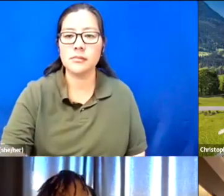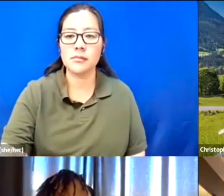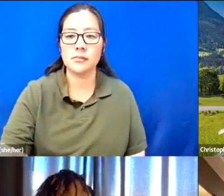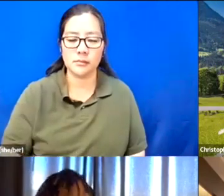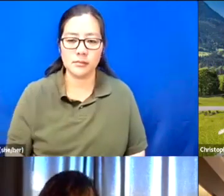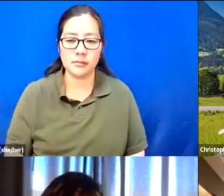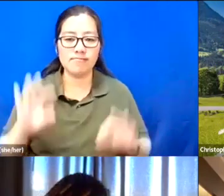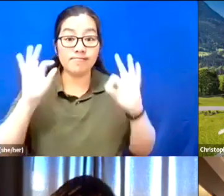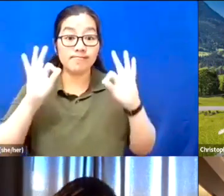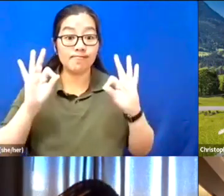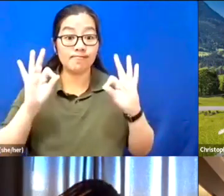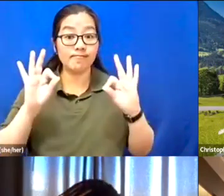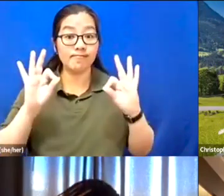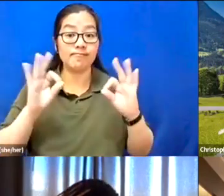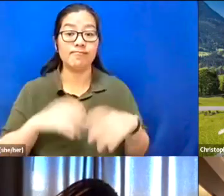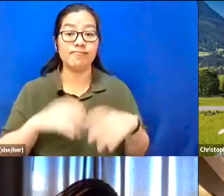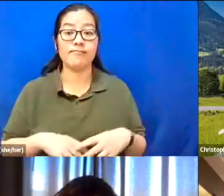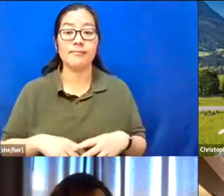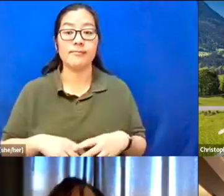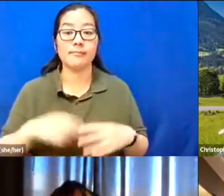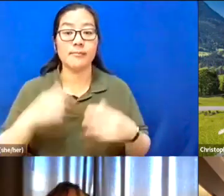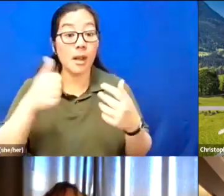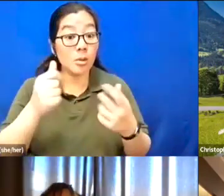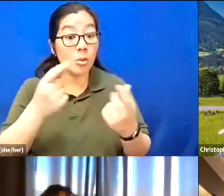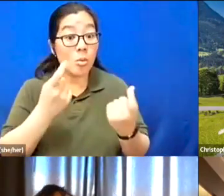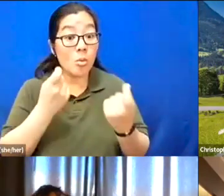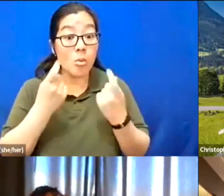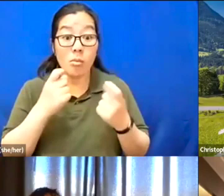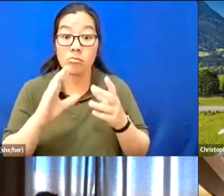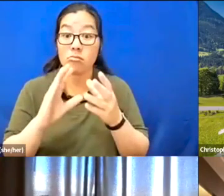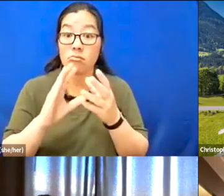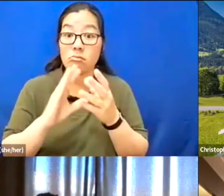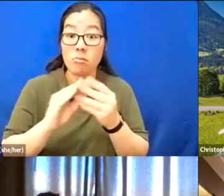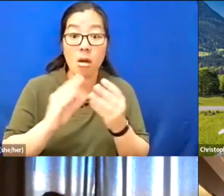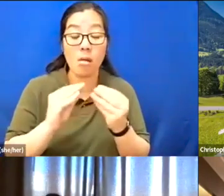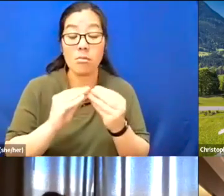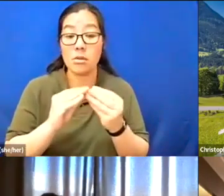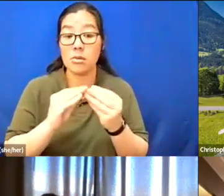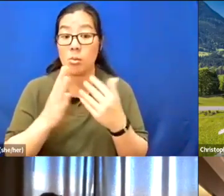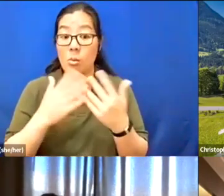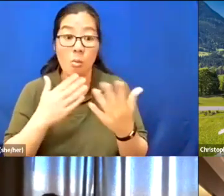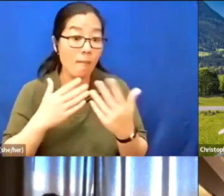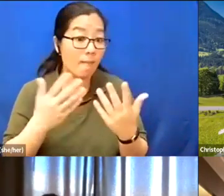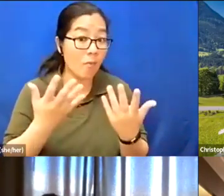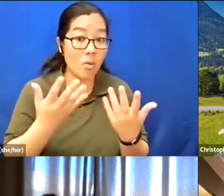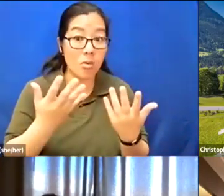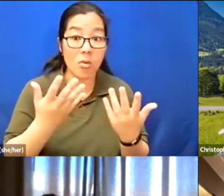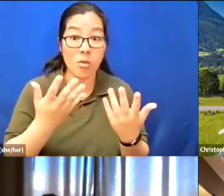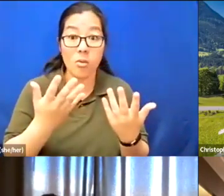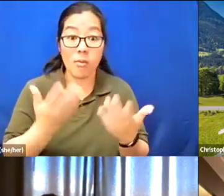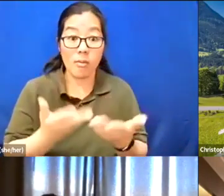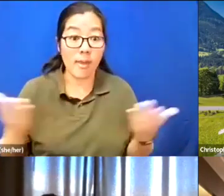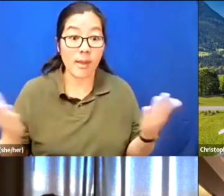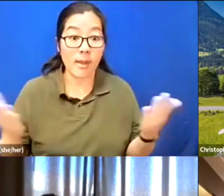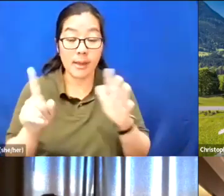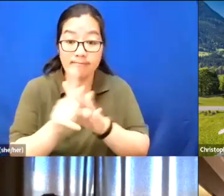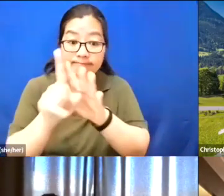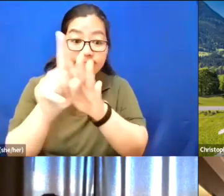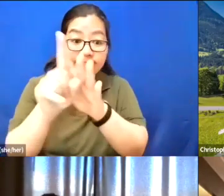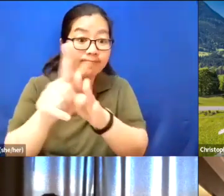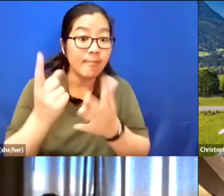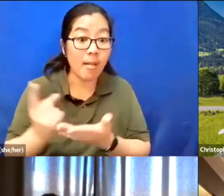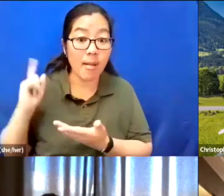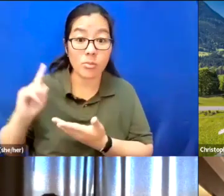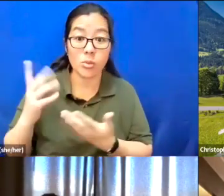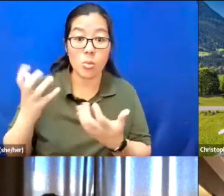Good. Any questions, any comments, any whatever thingers that came up last week that you guys like to talk